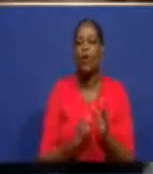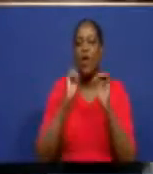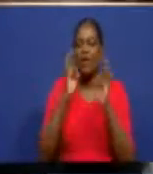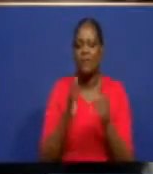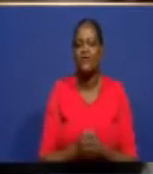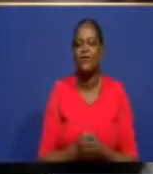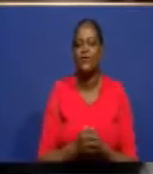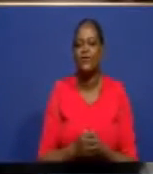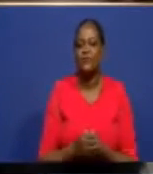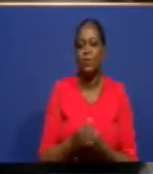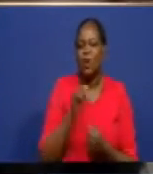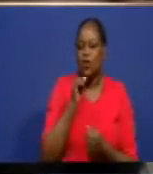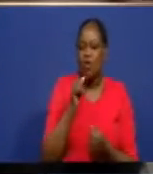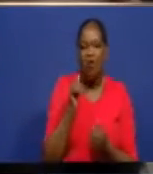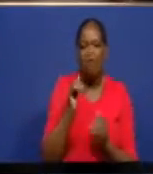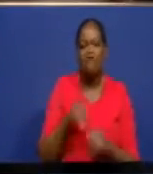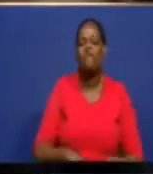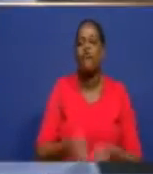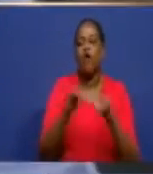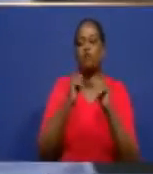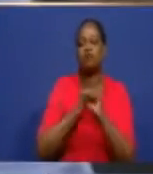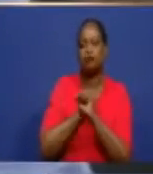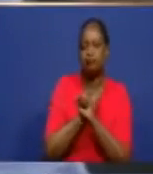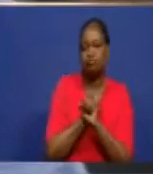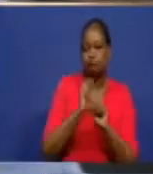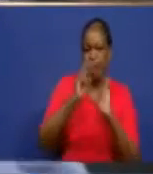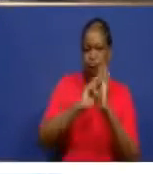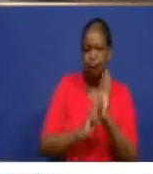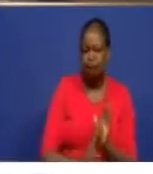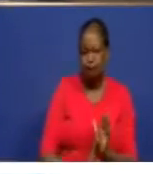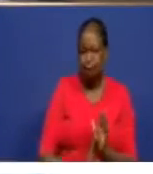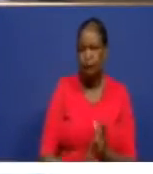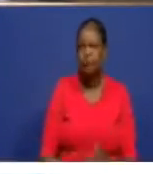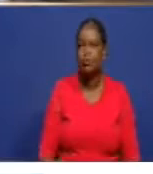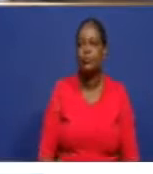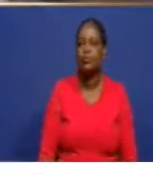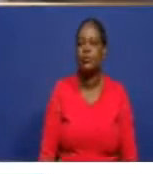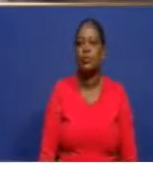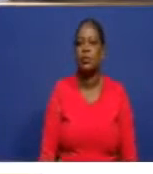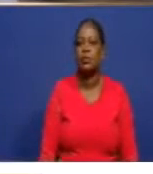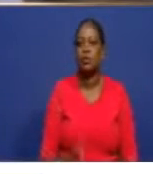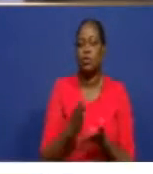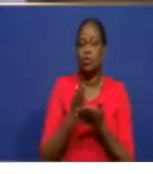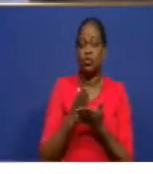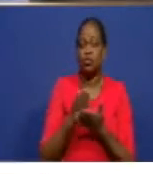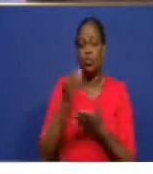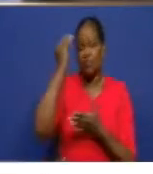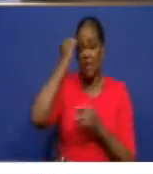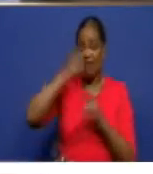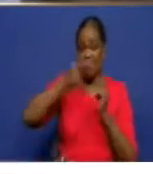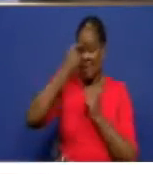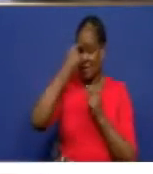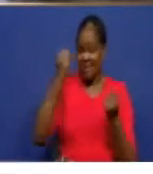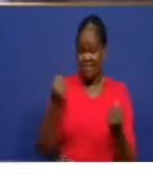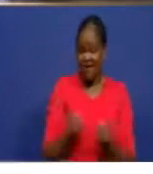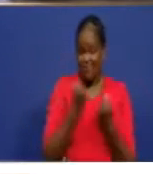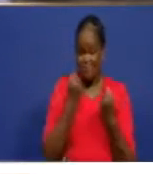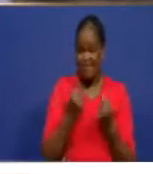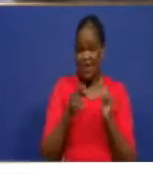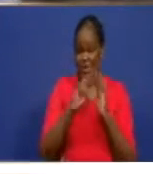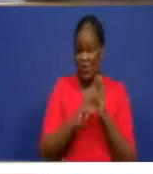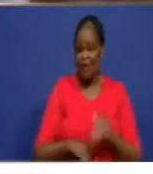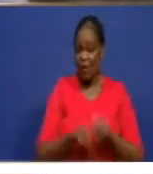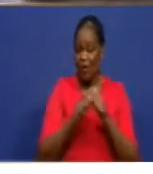not strictly adhere to the preventive measures. Being experienced in India, if we relax the rules now